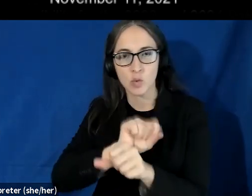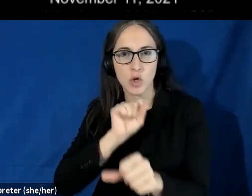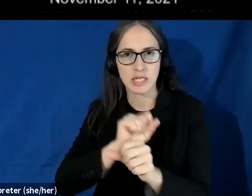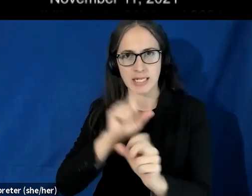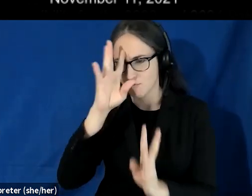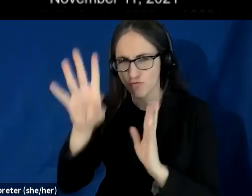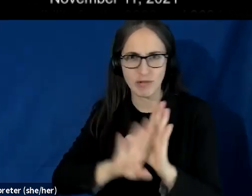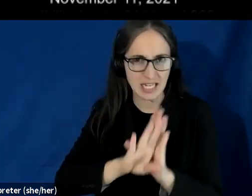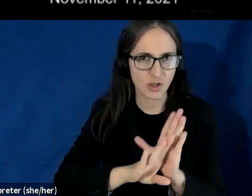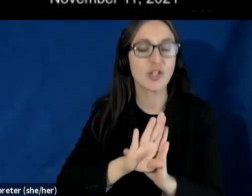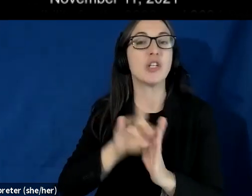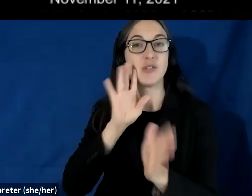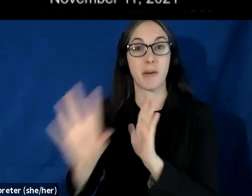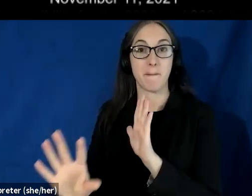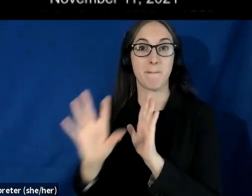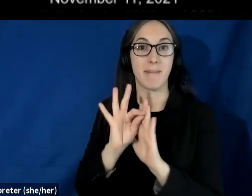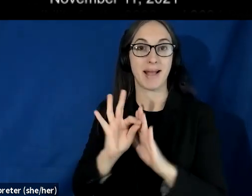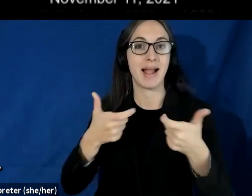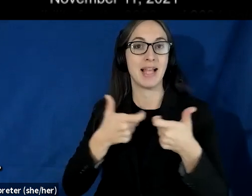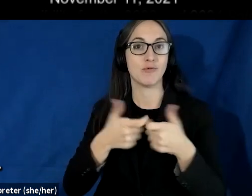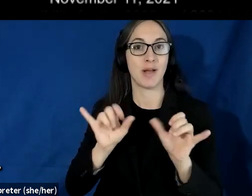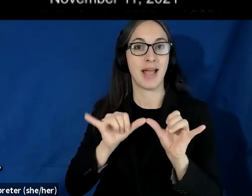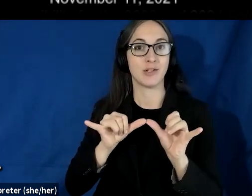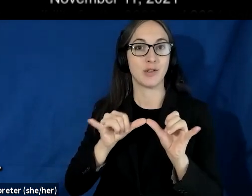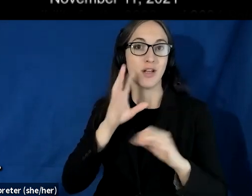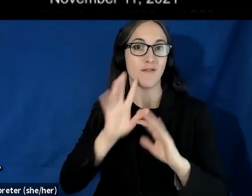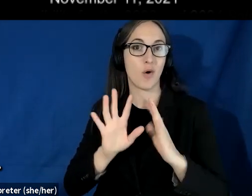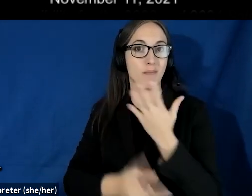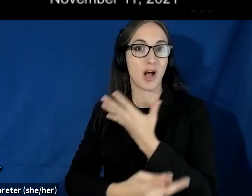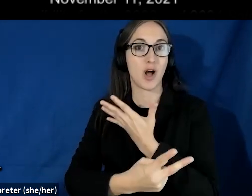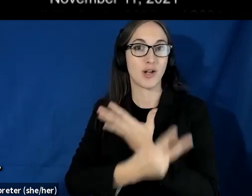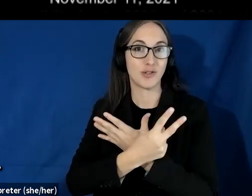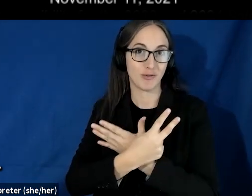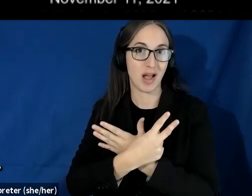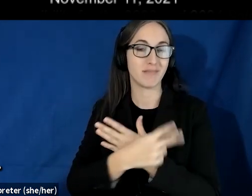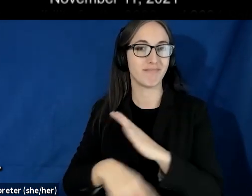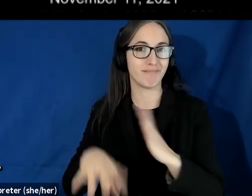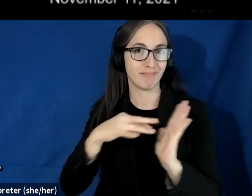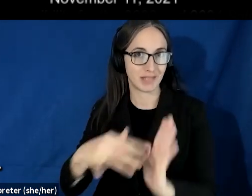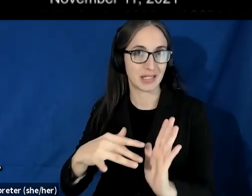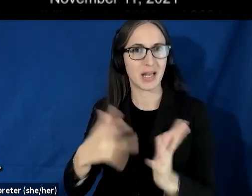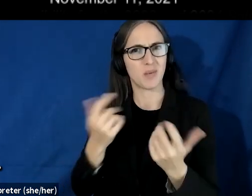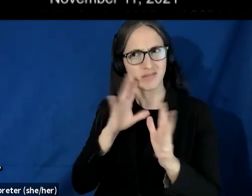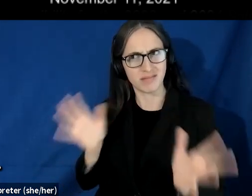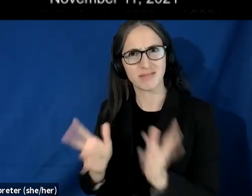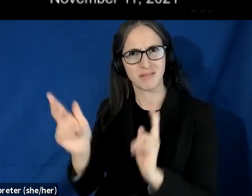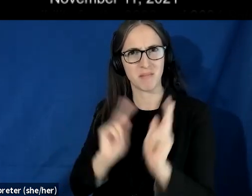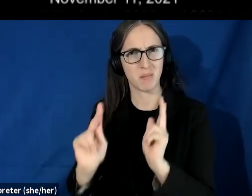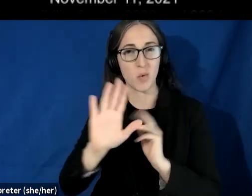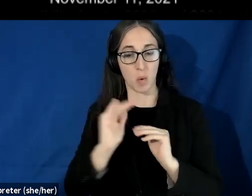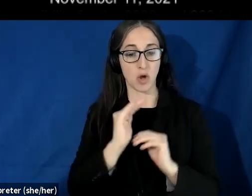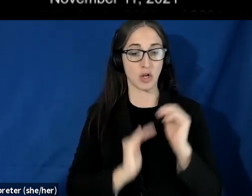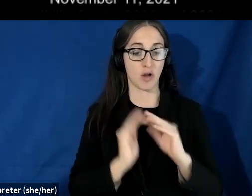choose electrical engineering for my undergrad studies. And I wanted to encourage everyone to get out of their comfort zone.